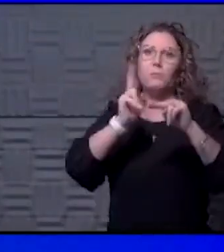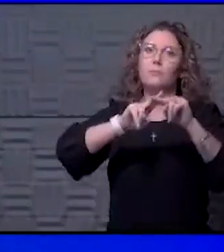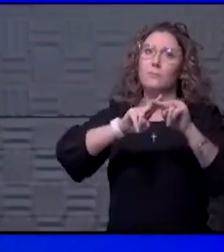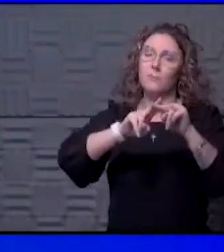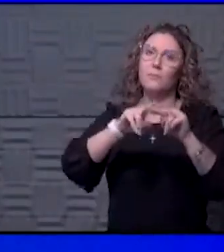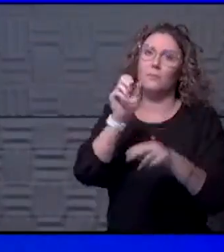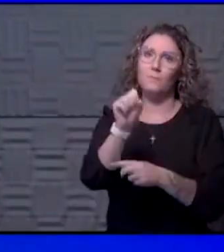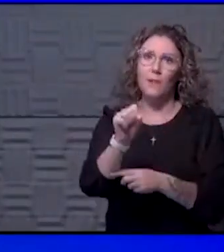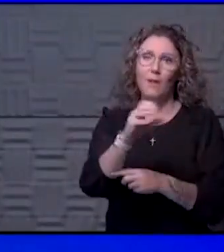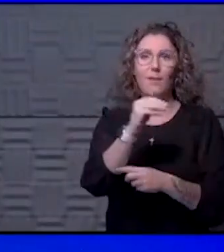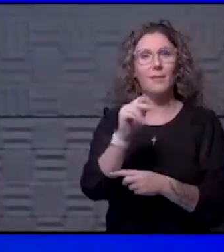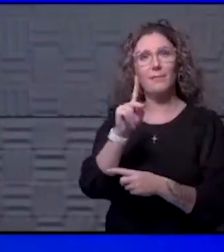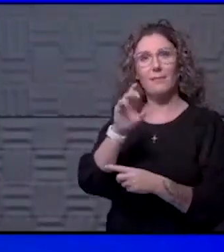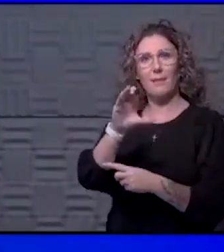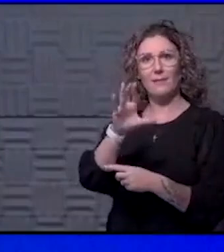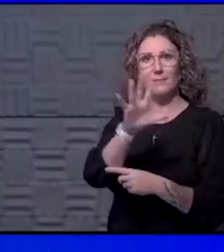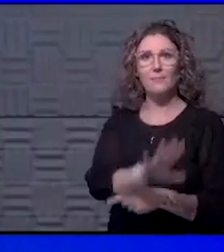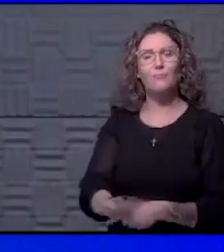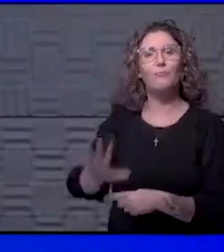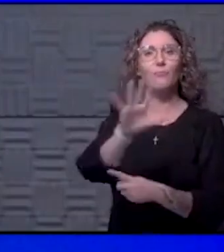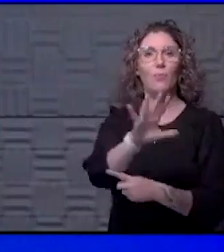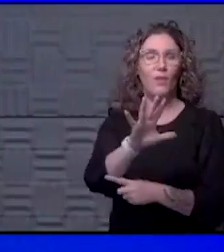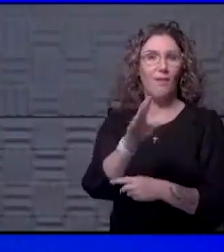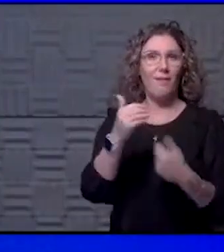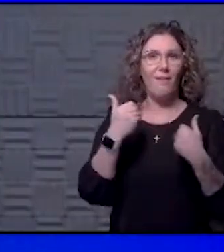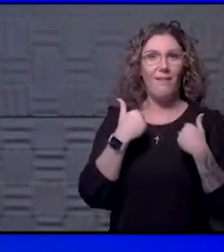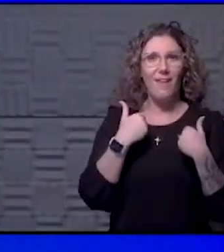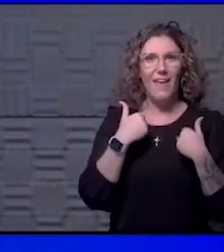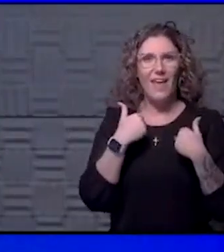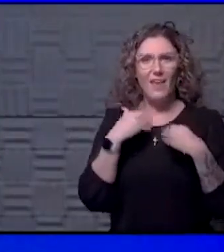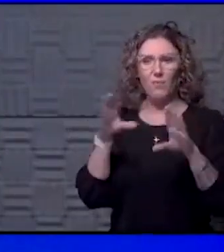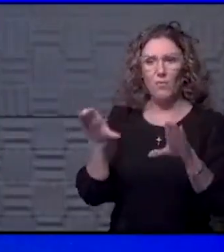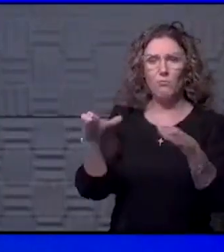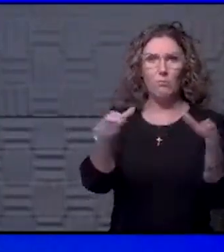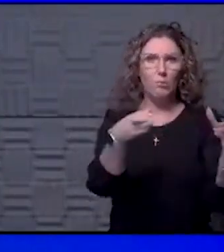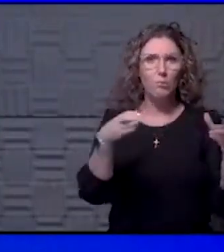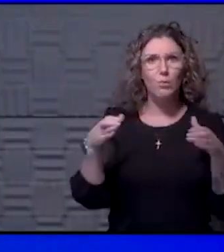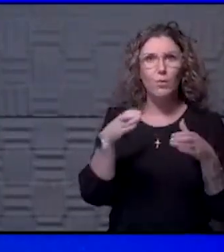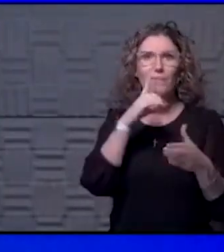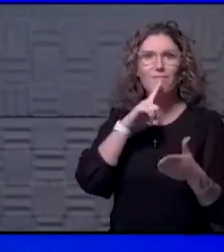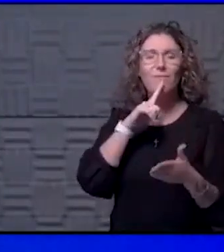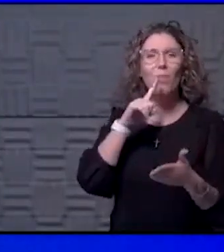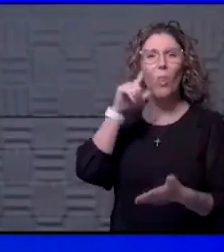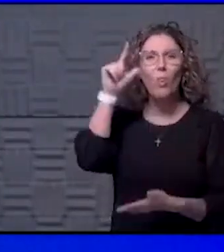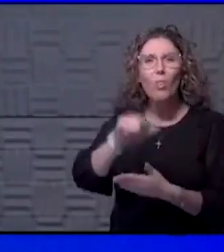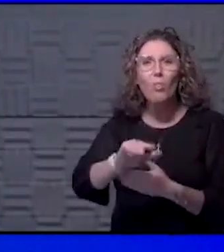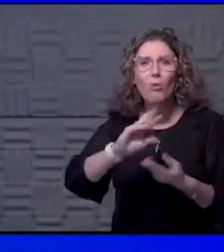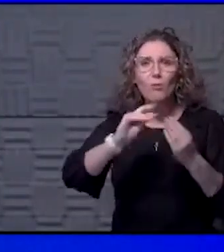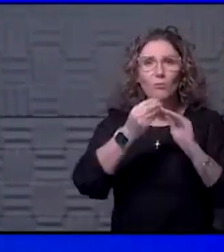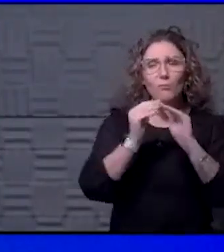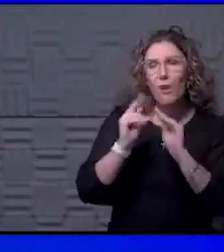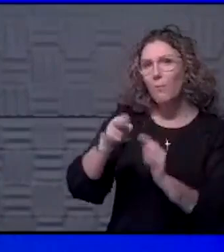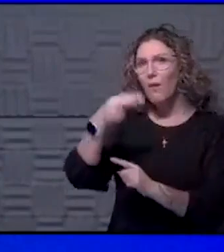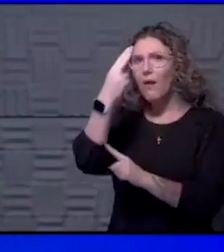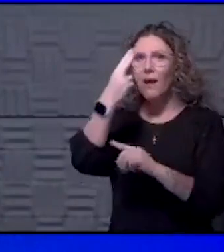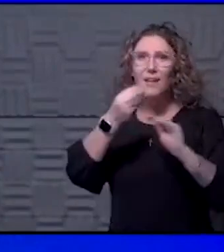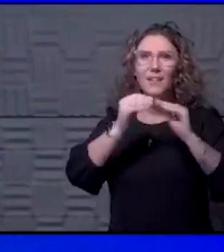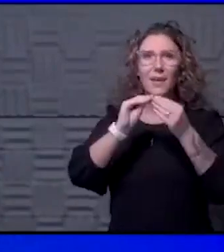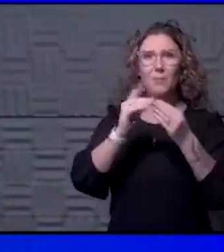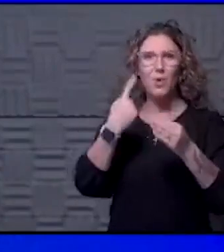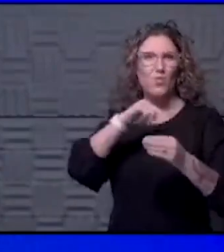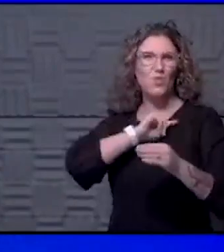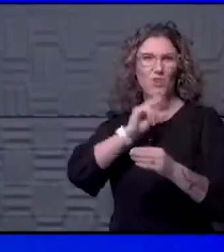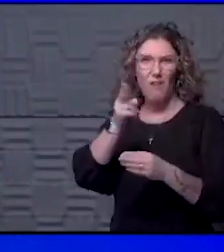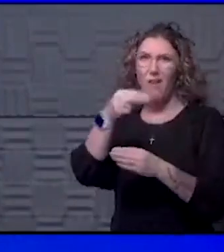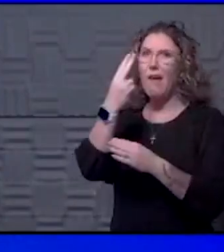rise. We know that in the Kansas City area, there are those vacillations of low numbers and high numbers. I think we're kind of on that high